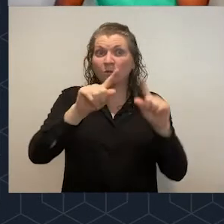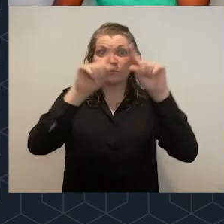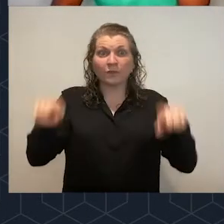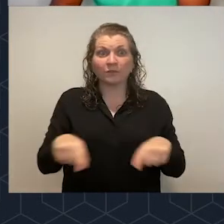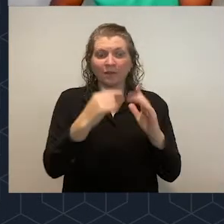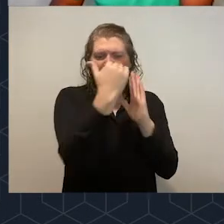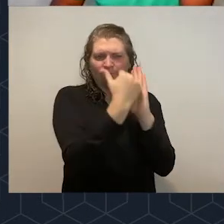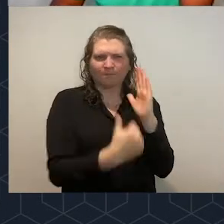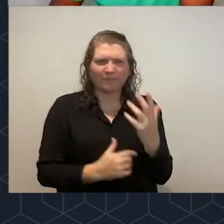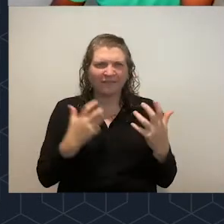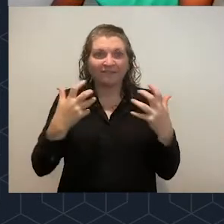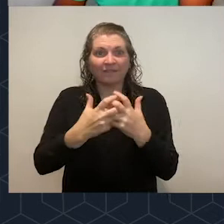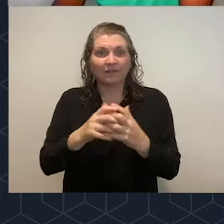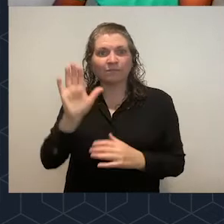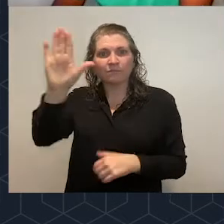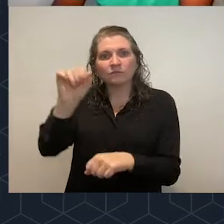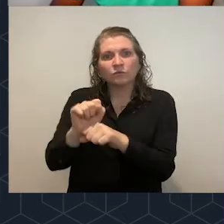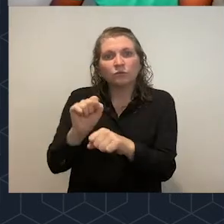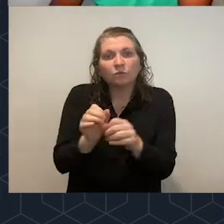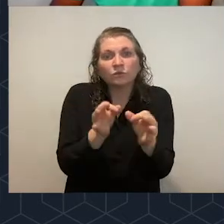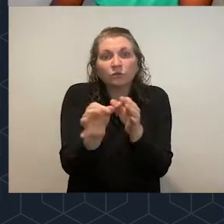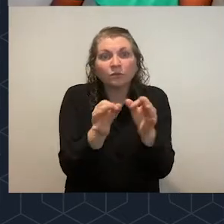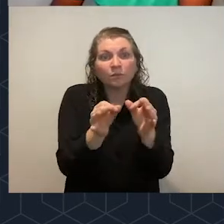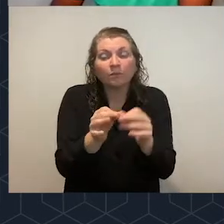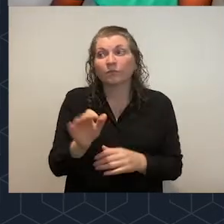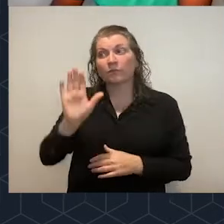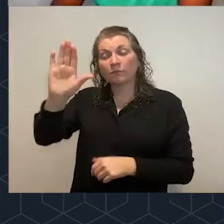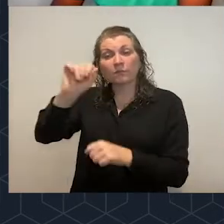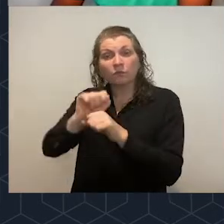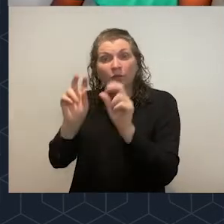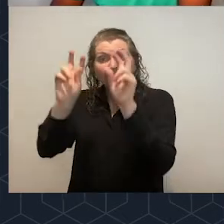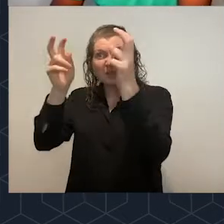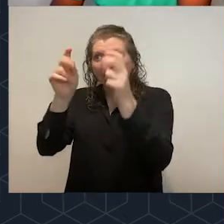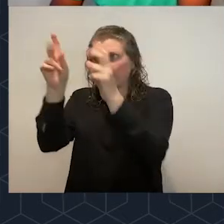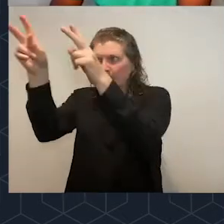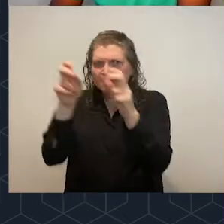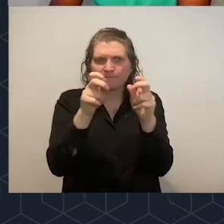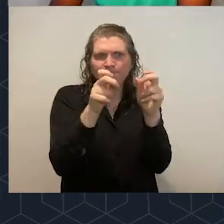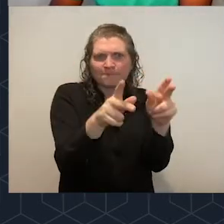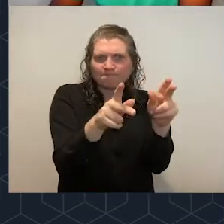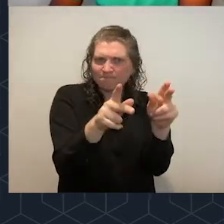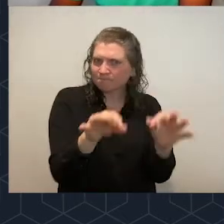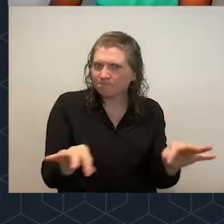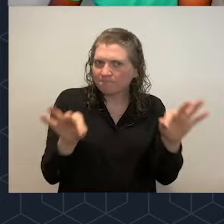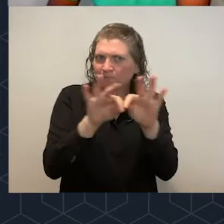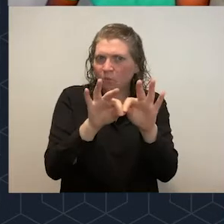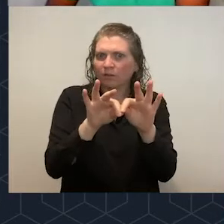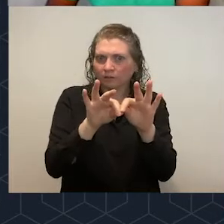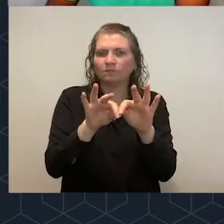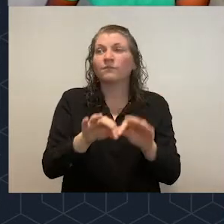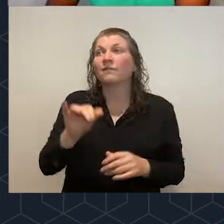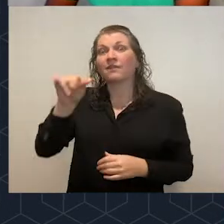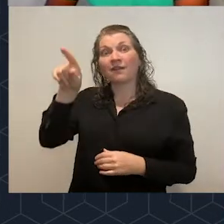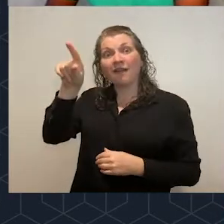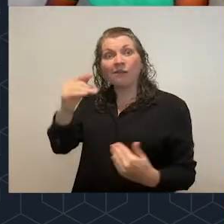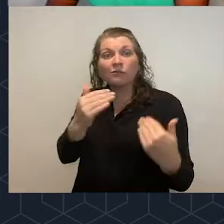Now, when we talk about tips for a bar-raising resume, I provided some top 10 tips along the way. You want to customize your